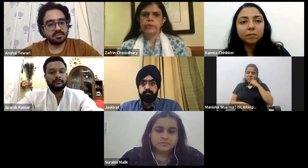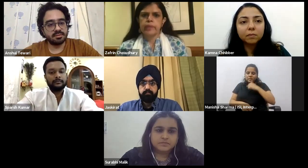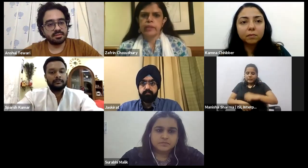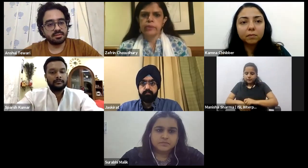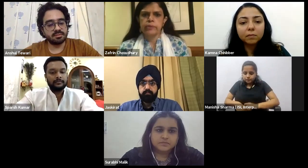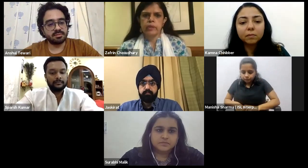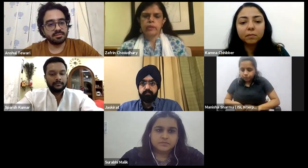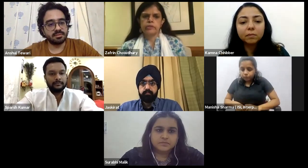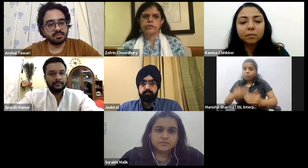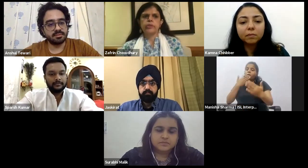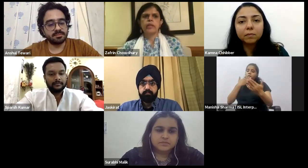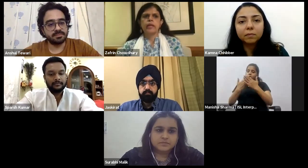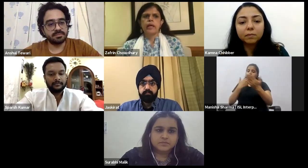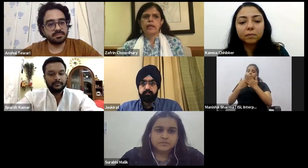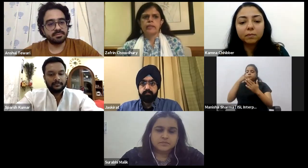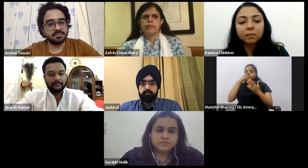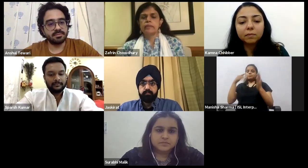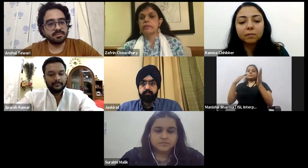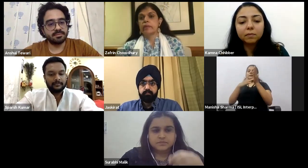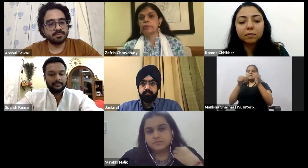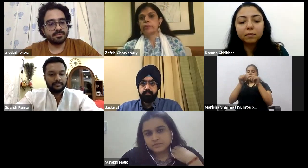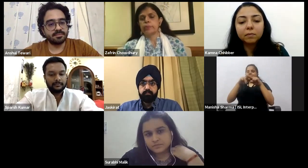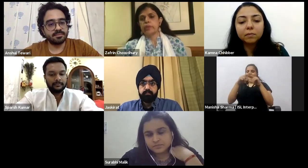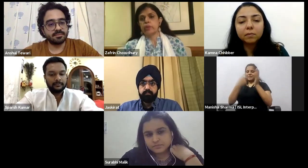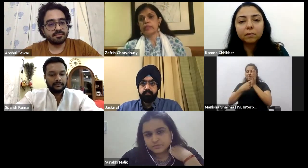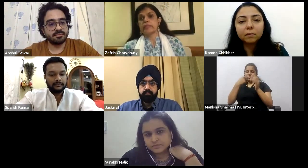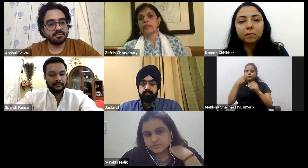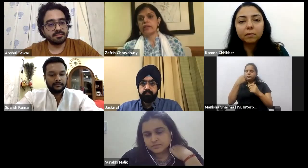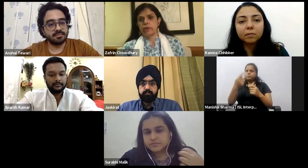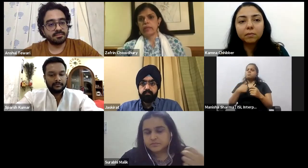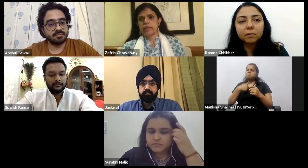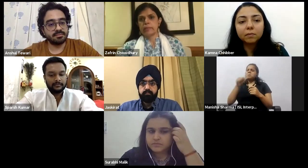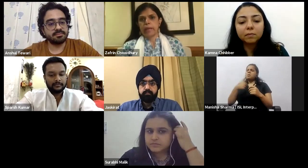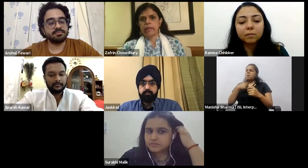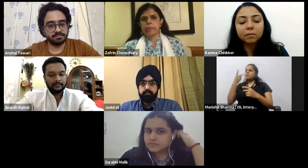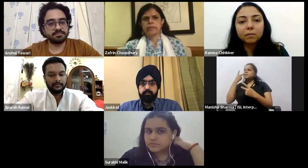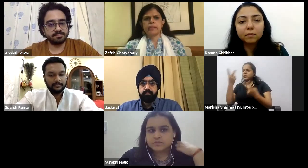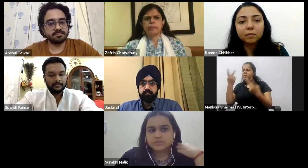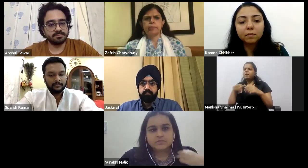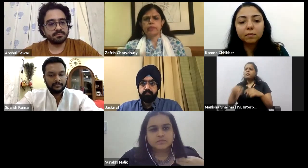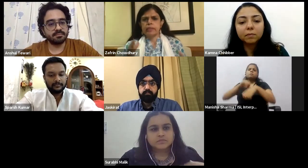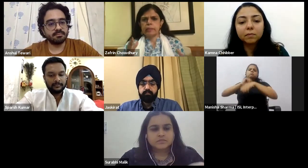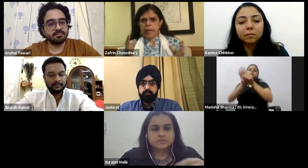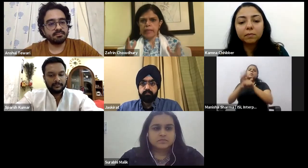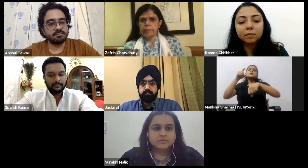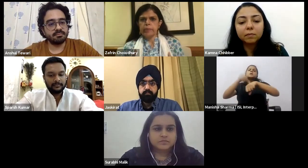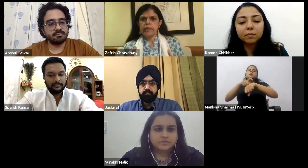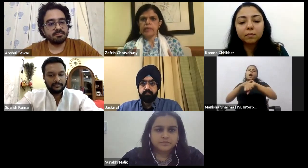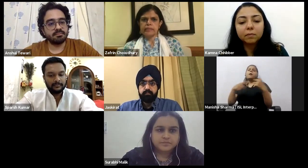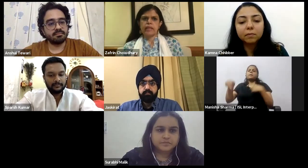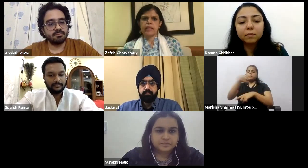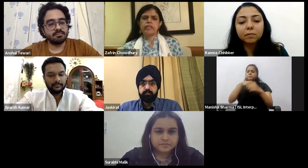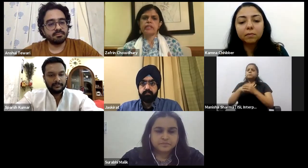Thank you, Anshul. We noticed early on in the pandemic that the